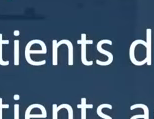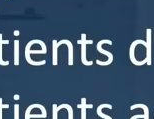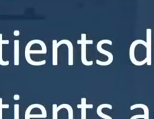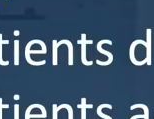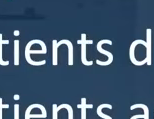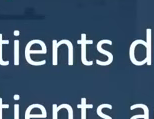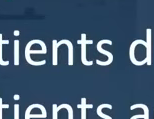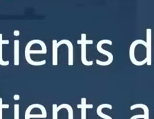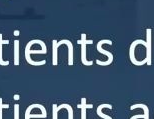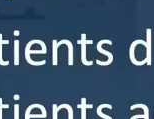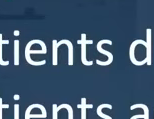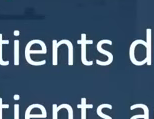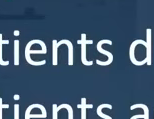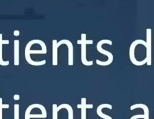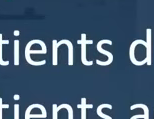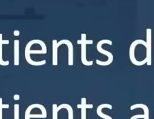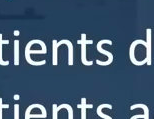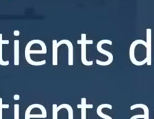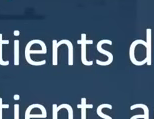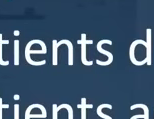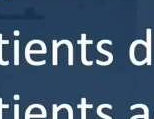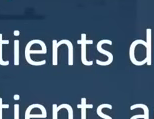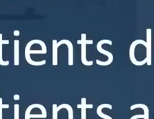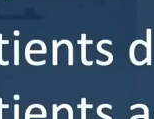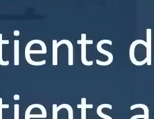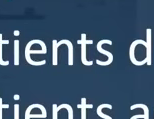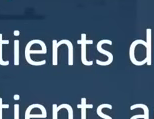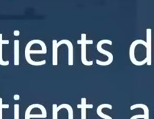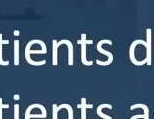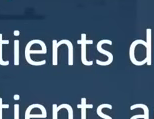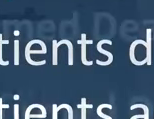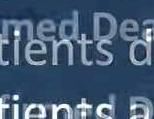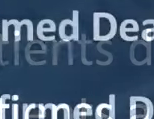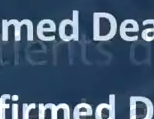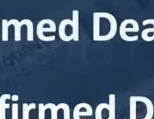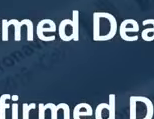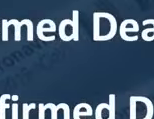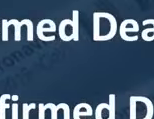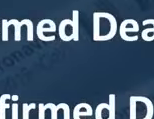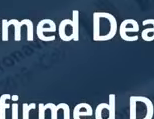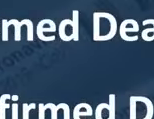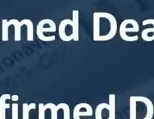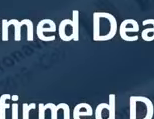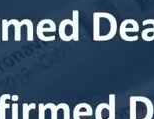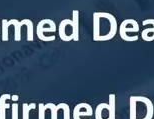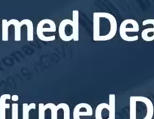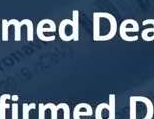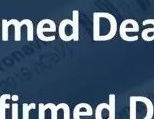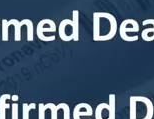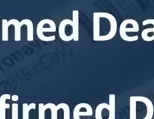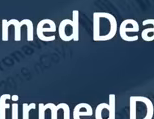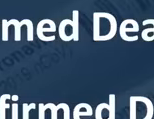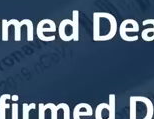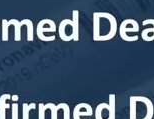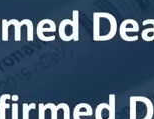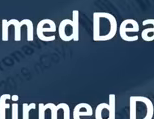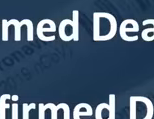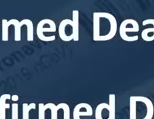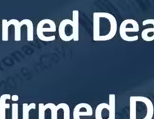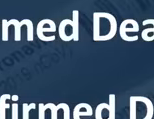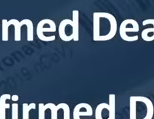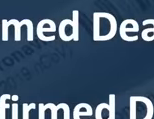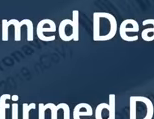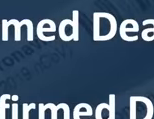reported 49 losses of life. We can, however, report confirmed another 88